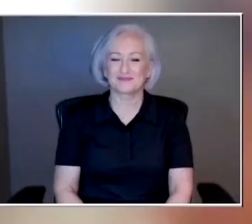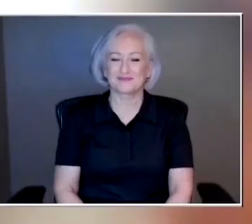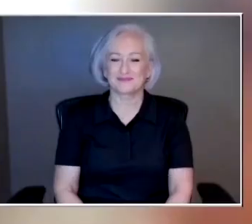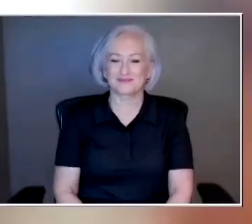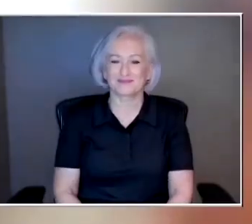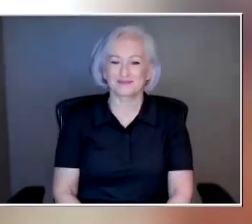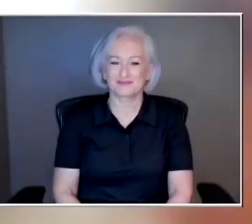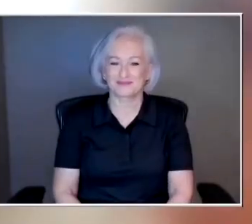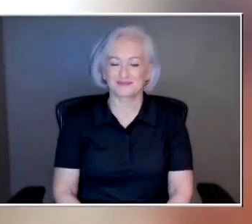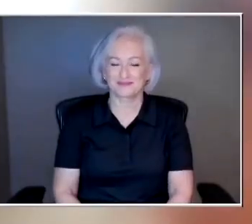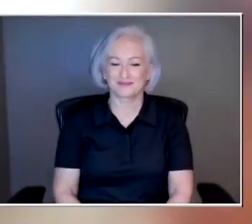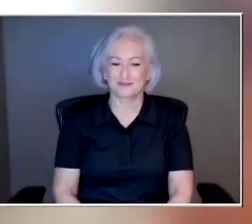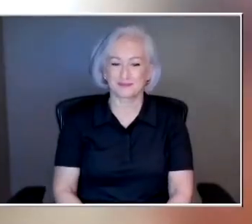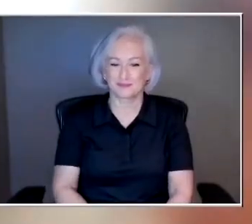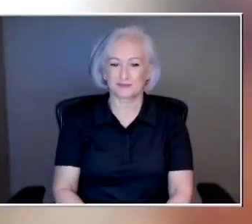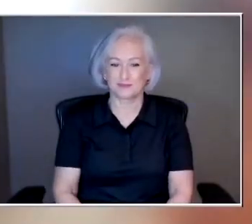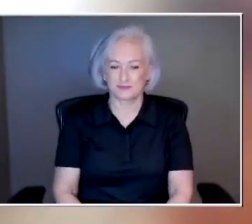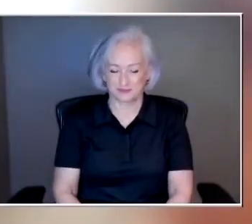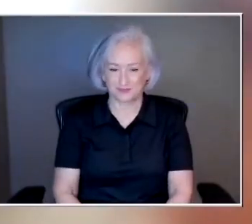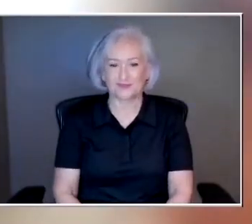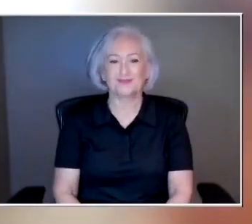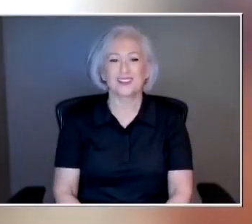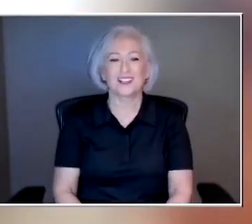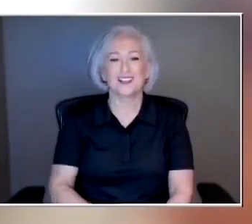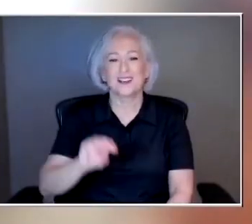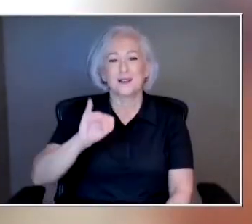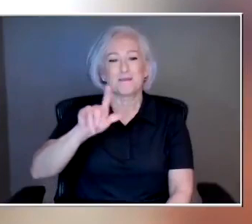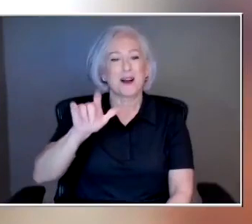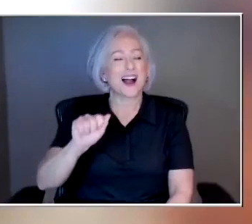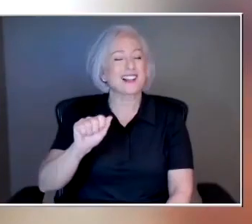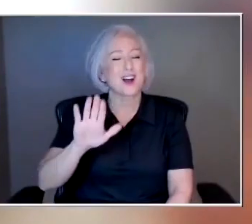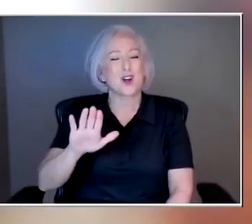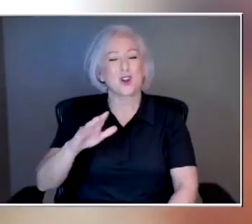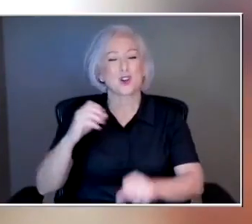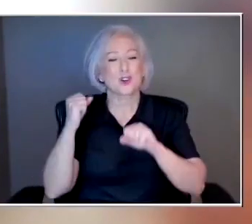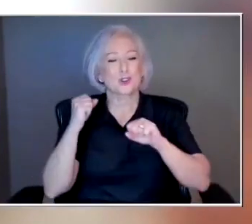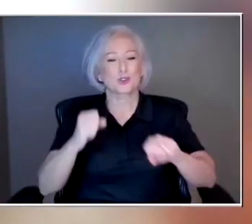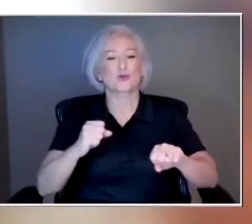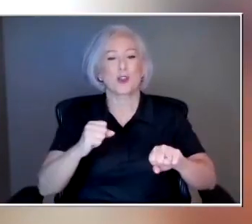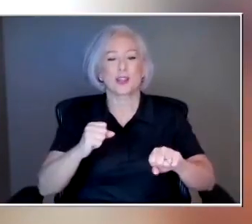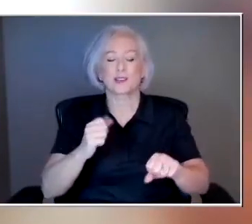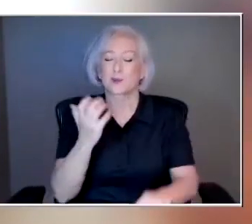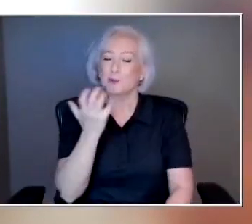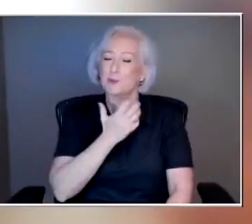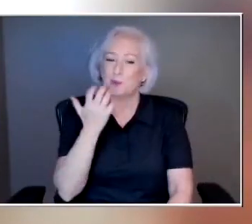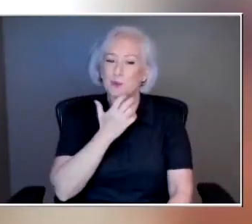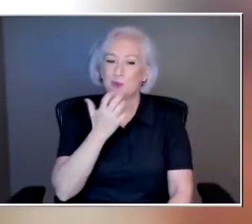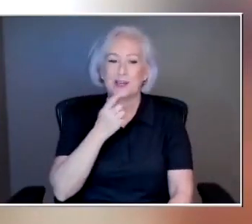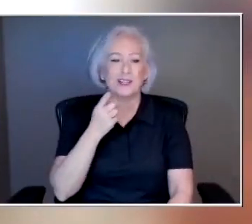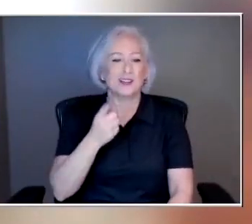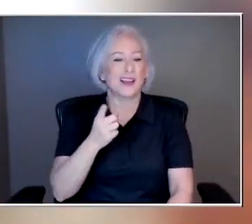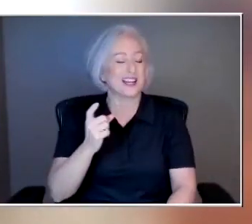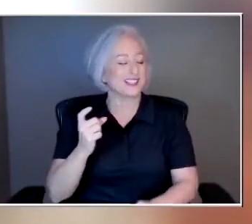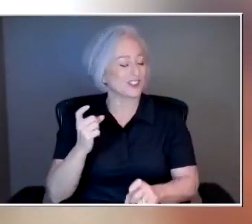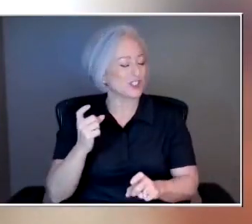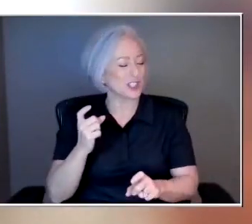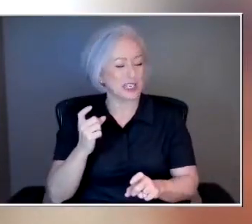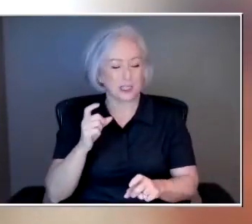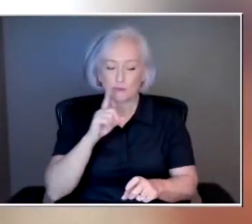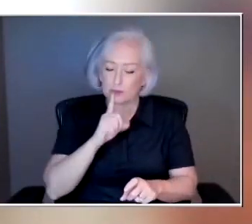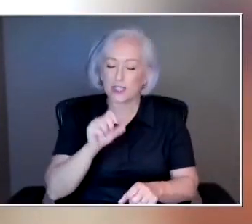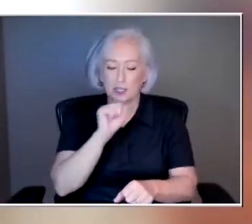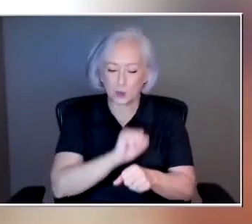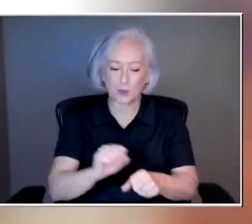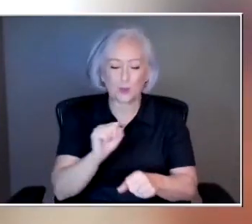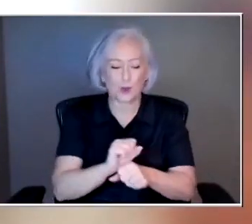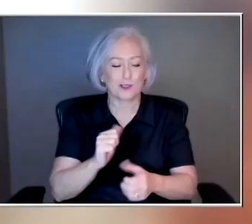Well, Mila's shown tremendous strength and has done so much work to give back. This is really